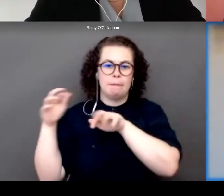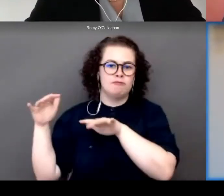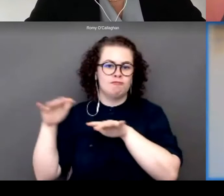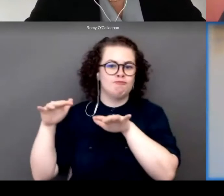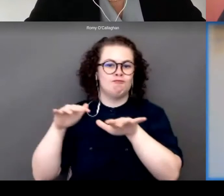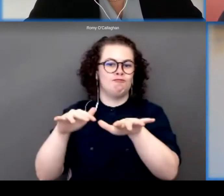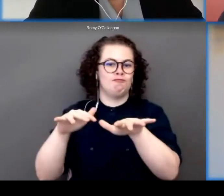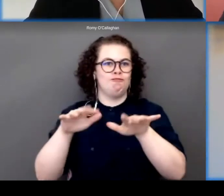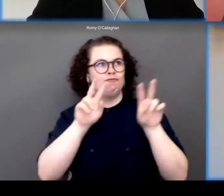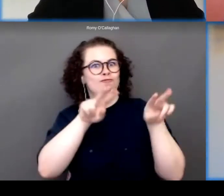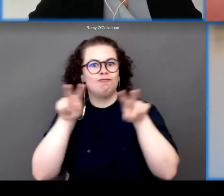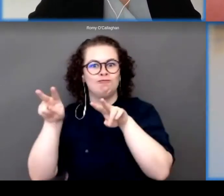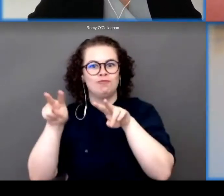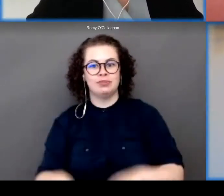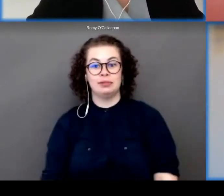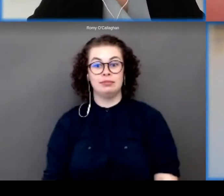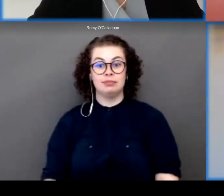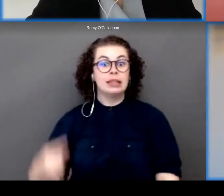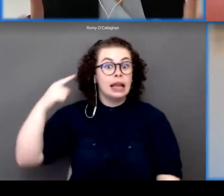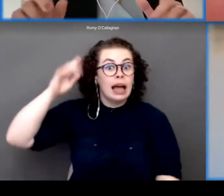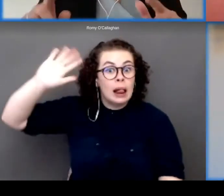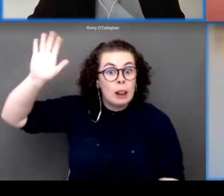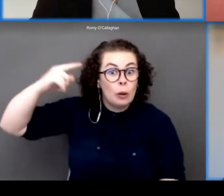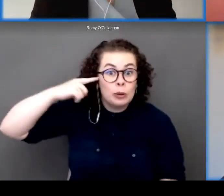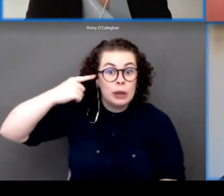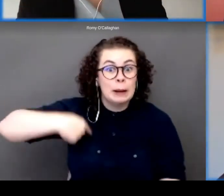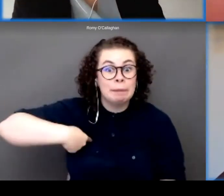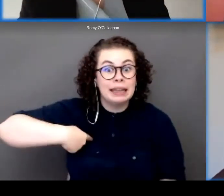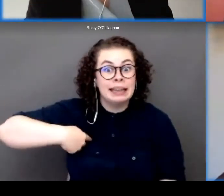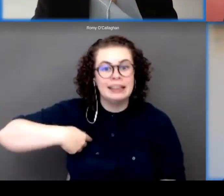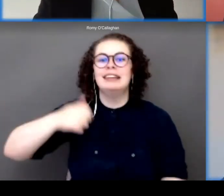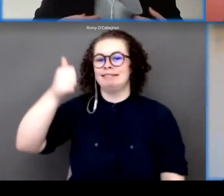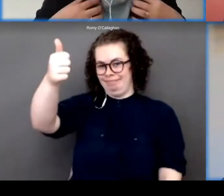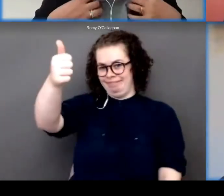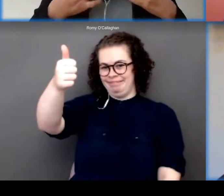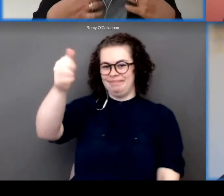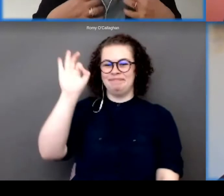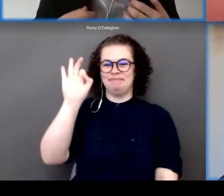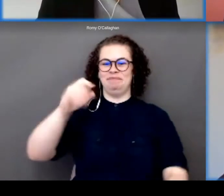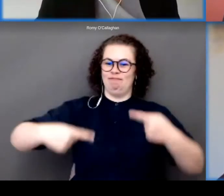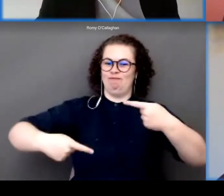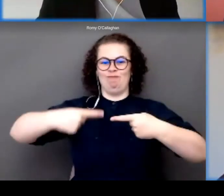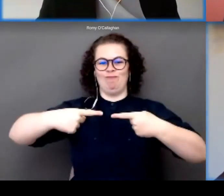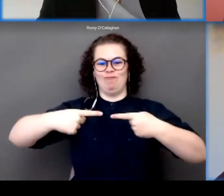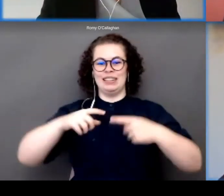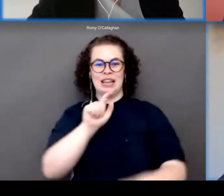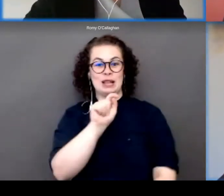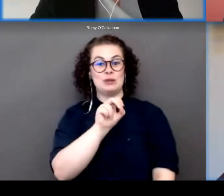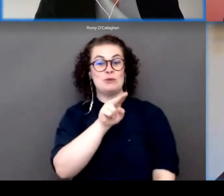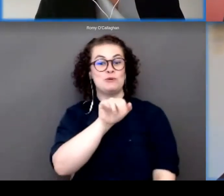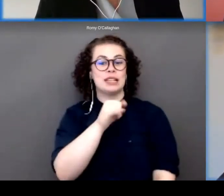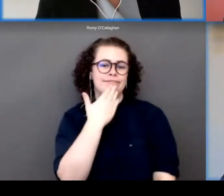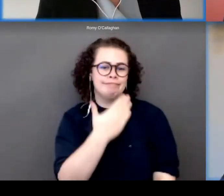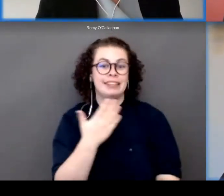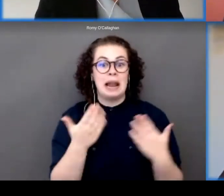Professor Longo, can you hear me now? Yes, thank you, Toni. So we can try again with